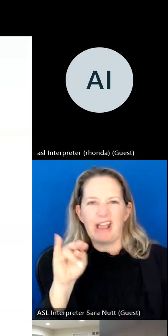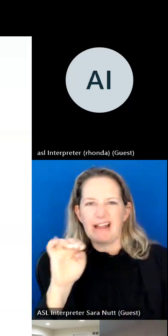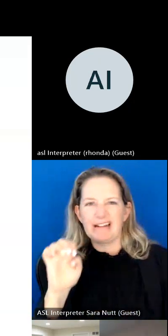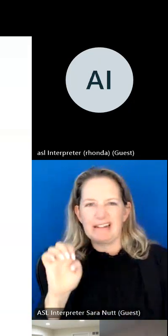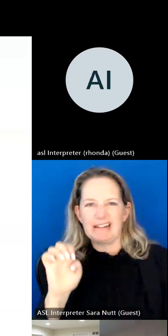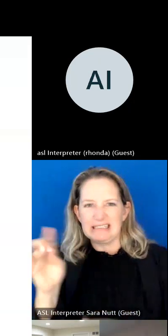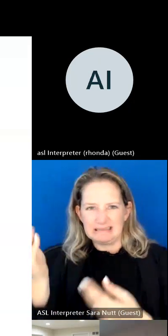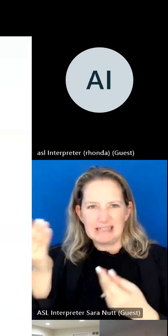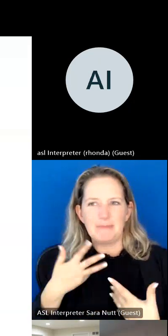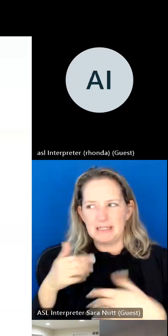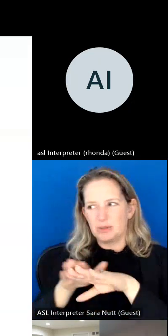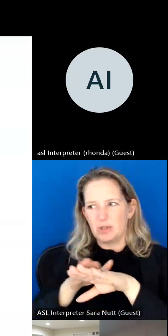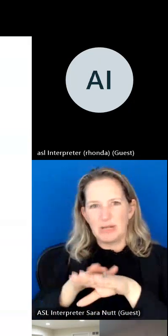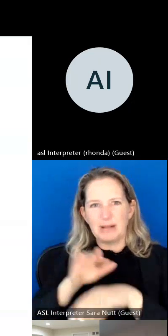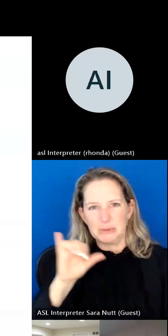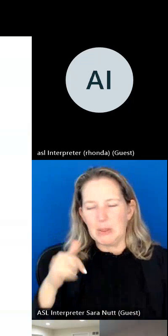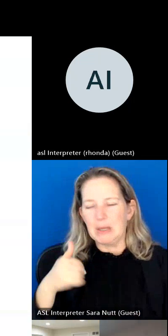that.